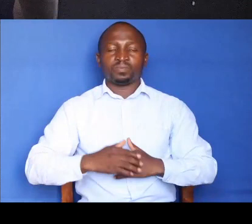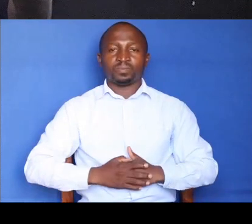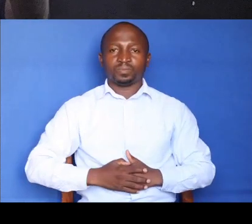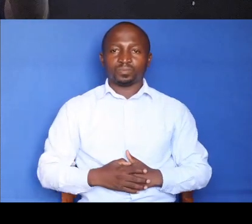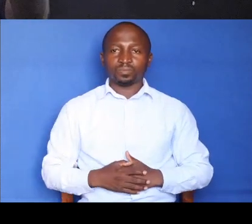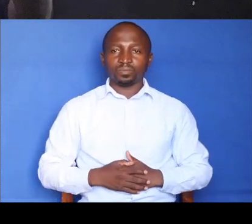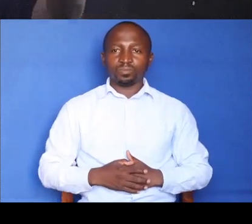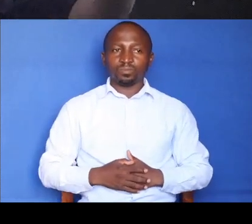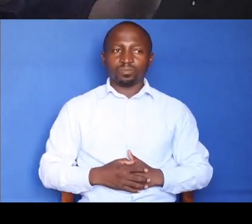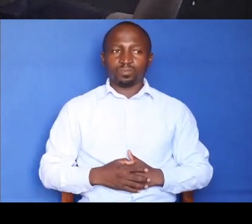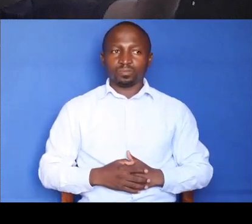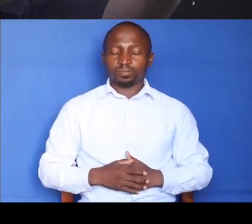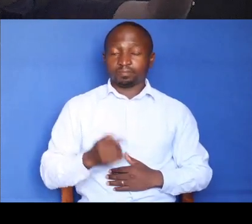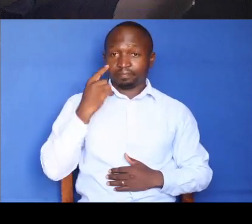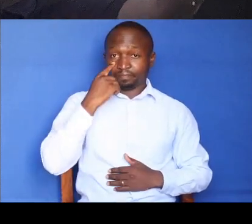Look here.